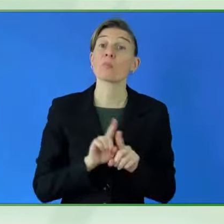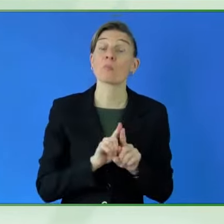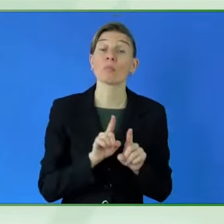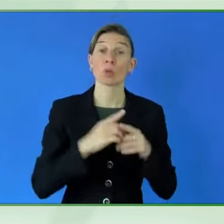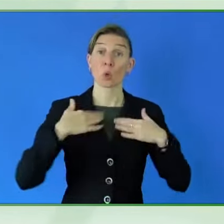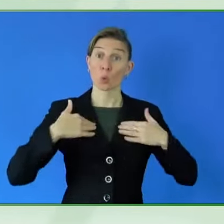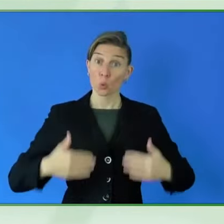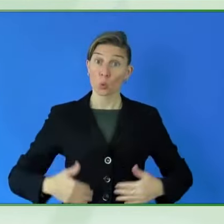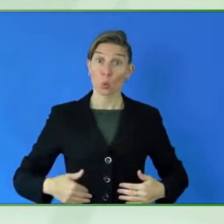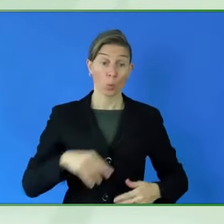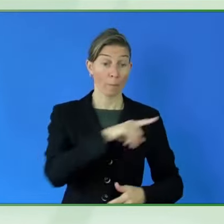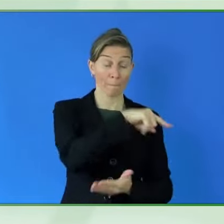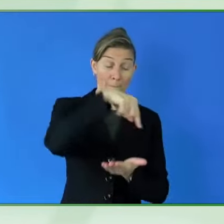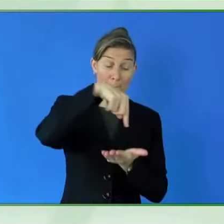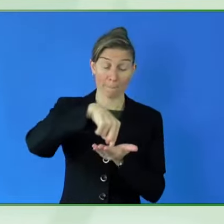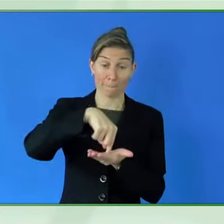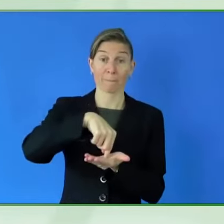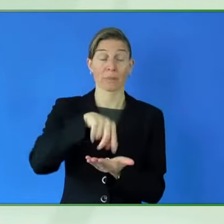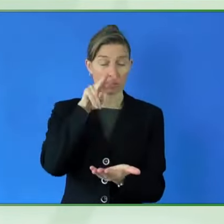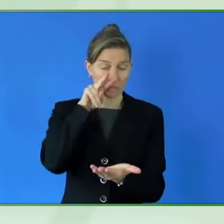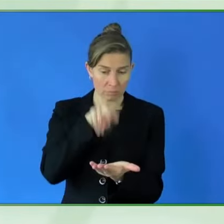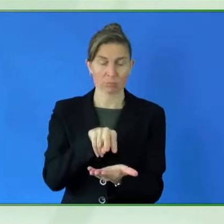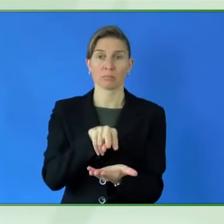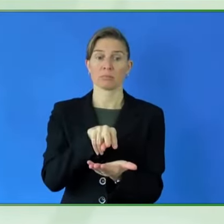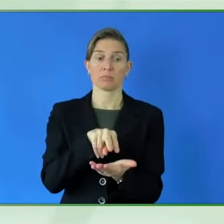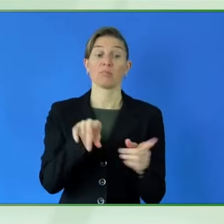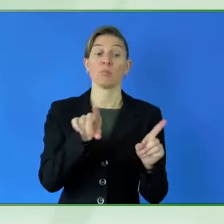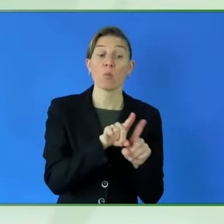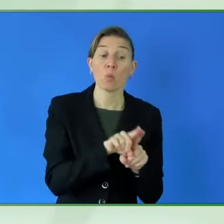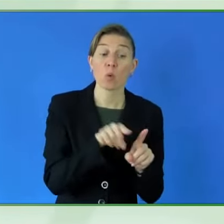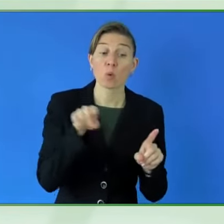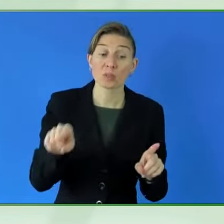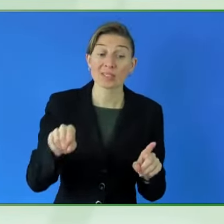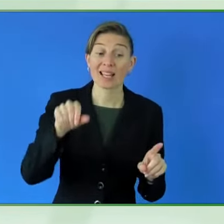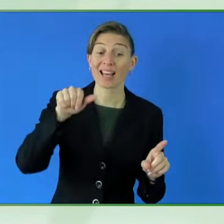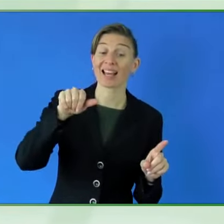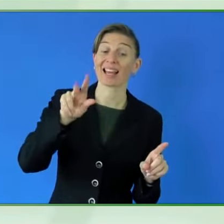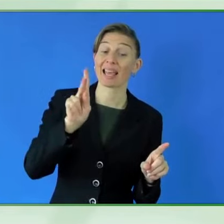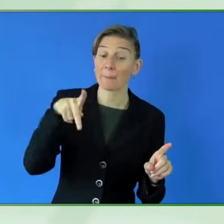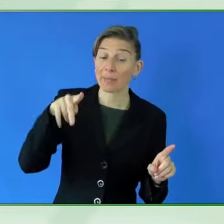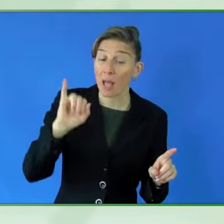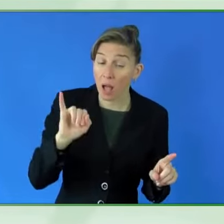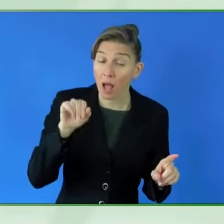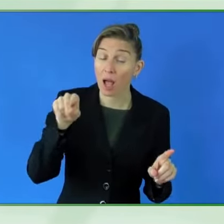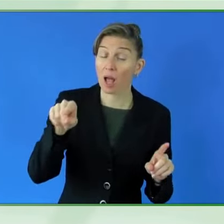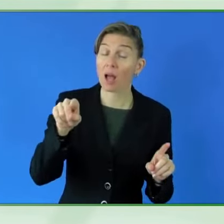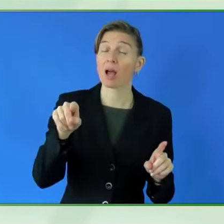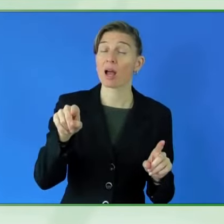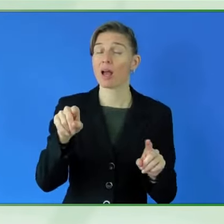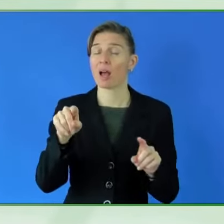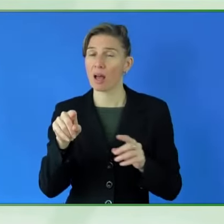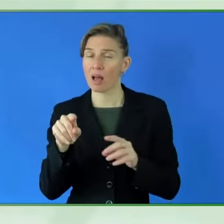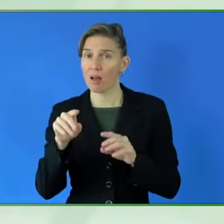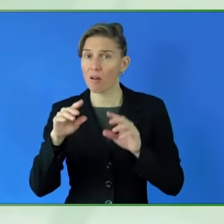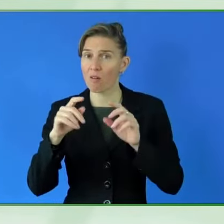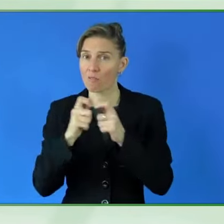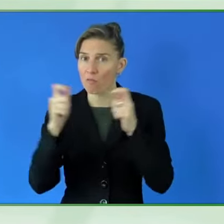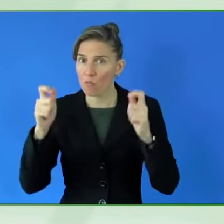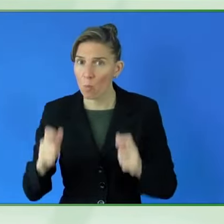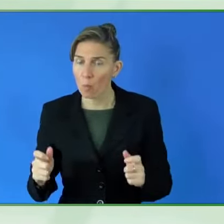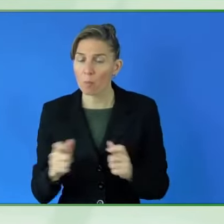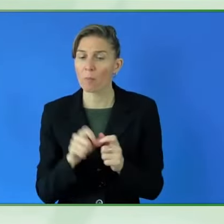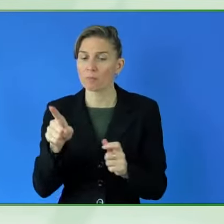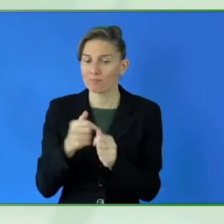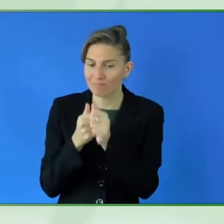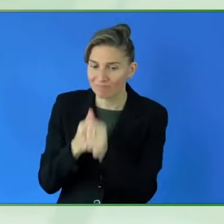the API formats and best practices and hope that people will see the benefits of not just having this one-off